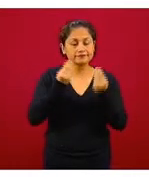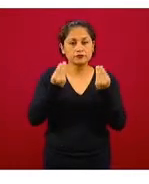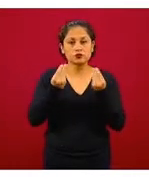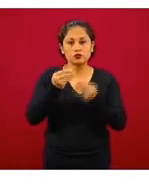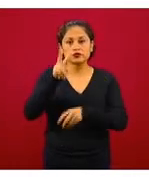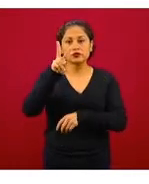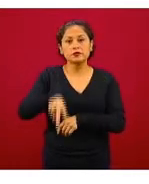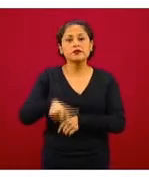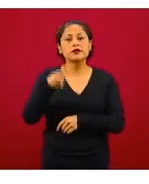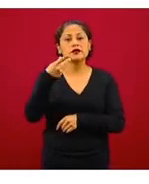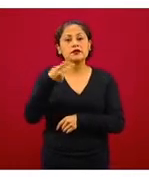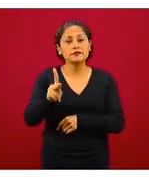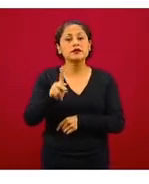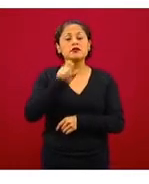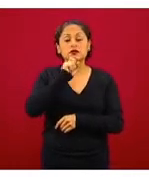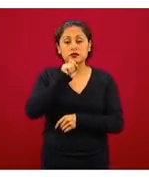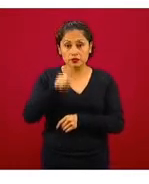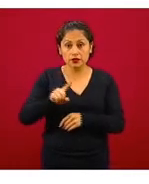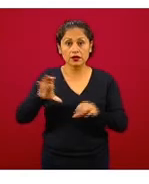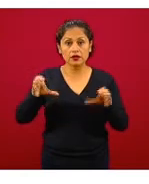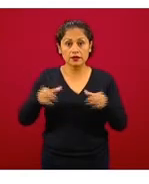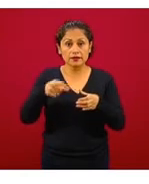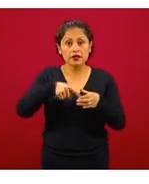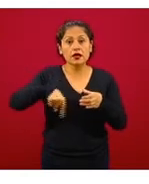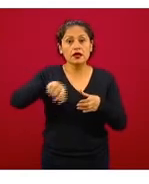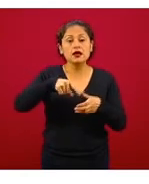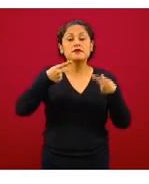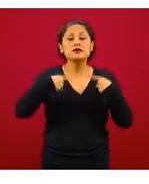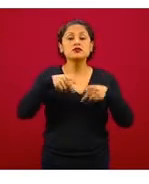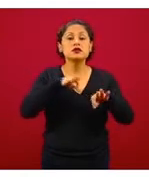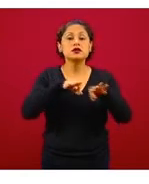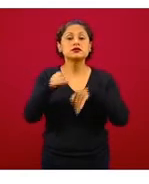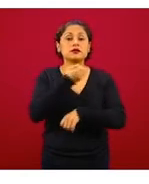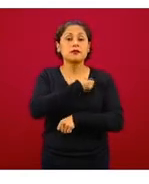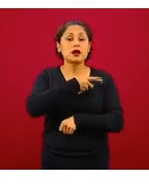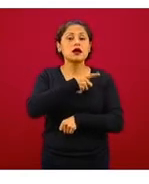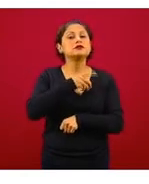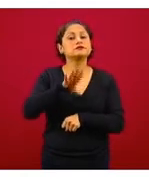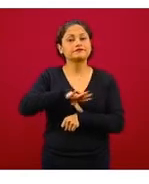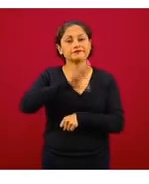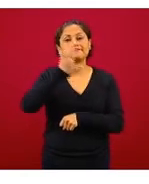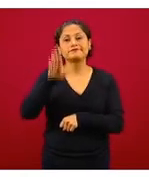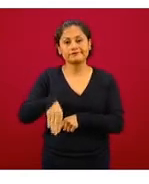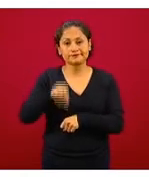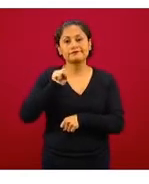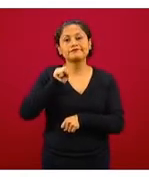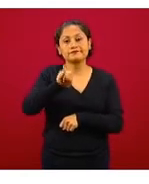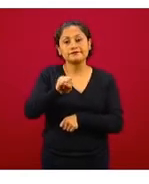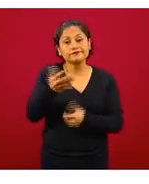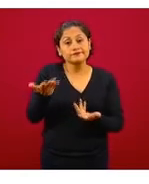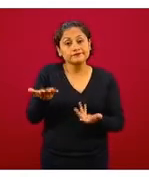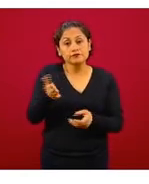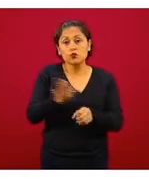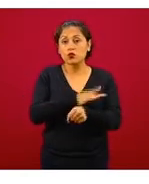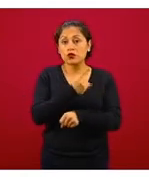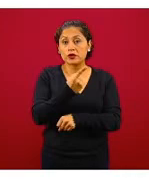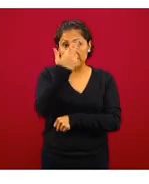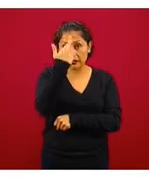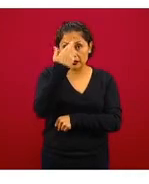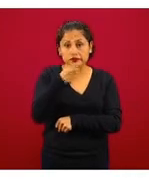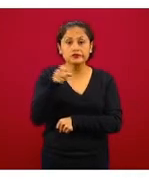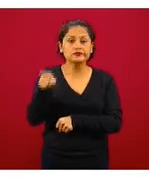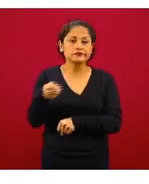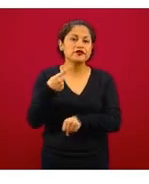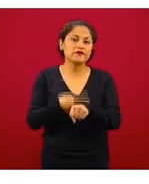whenever there is a more mortalidad intense en personal population de salud, density with more particularmente hospitals, quien that's tiene where we have more enfermedad cases, de inicio 33